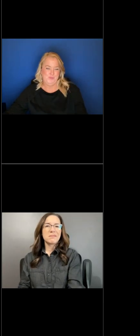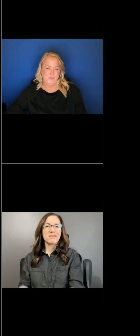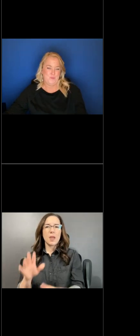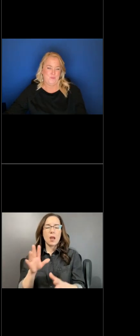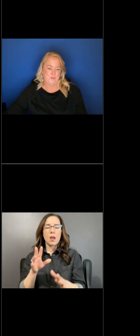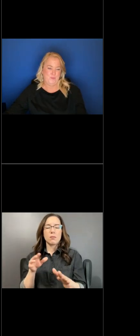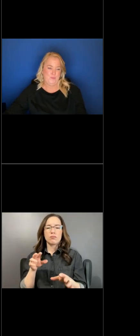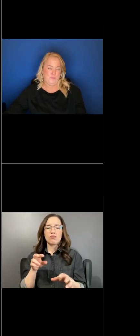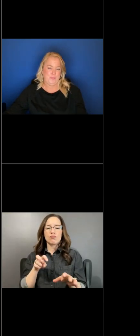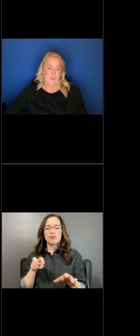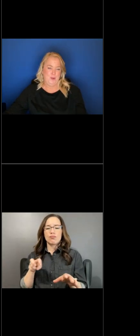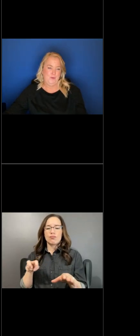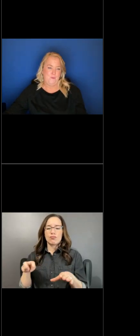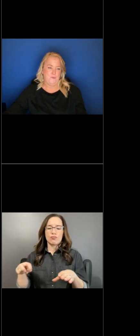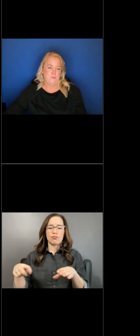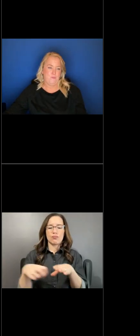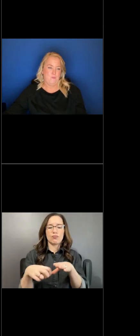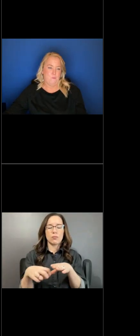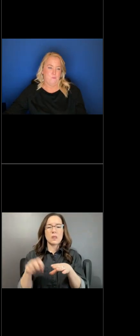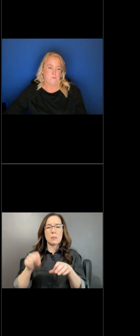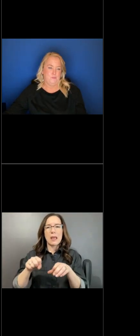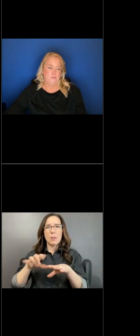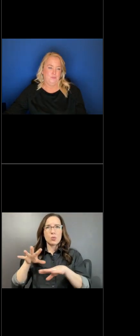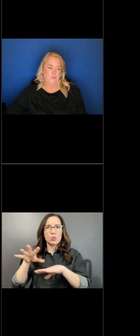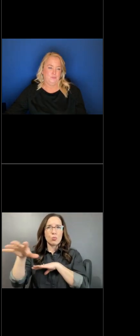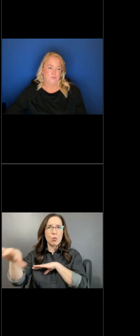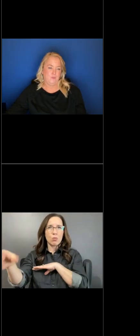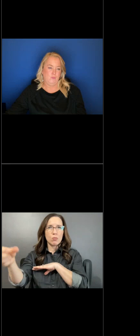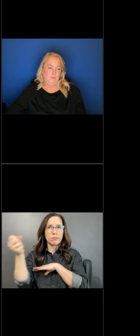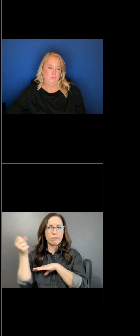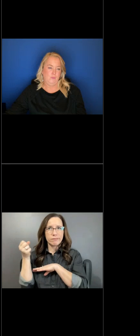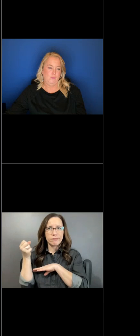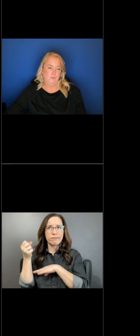appliance to reach into it.